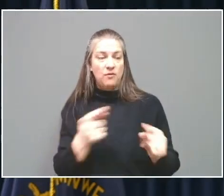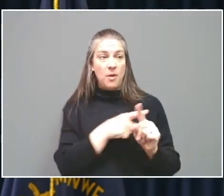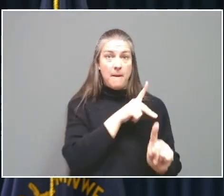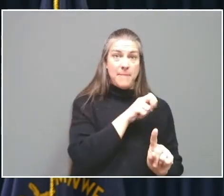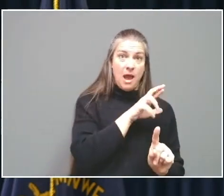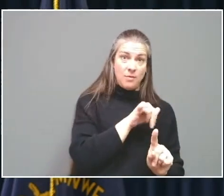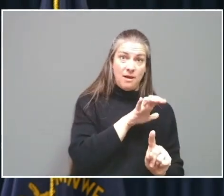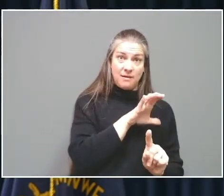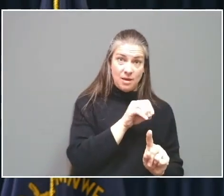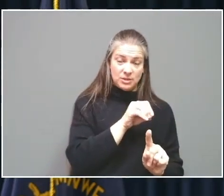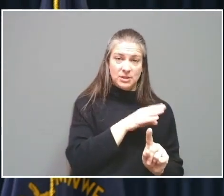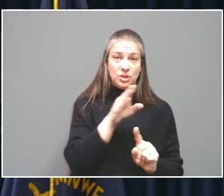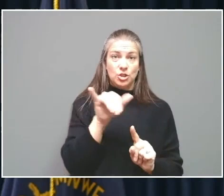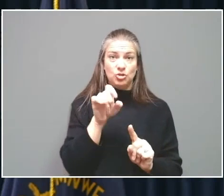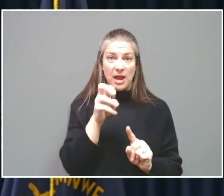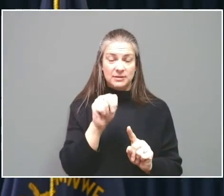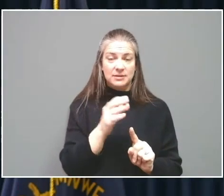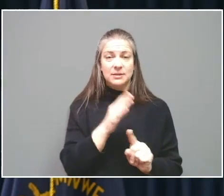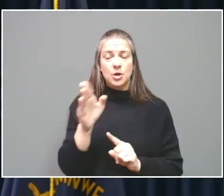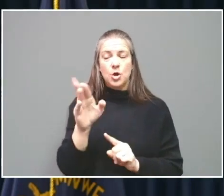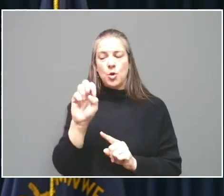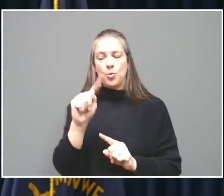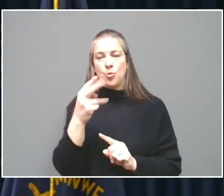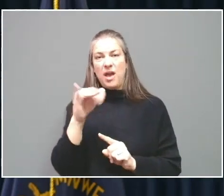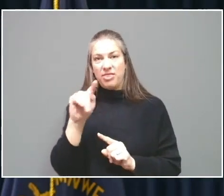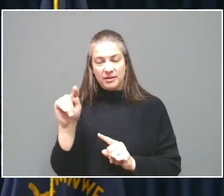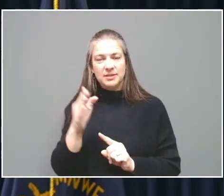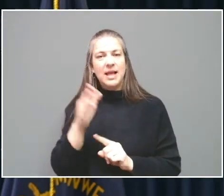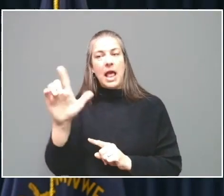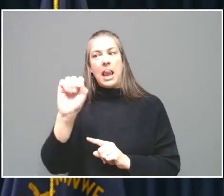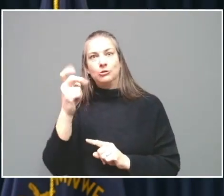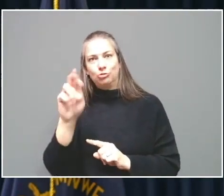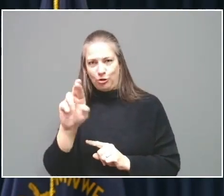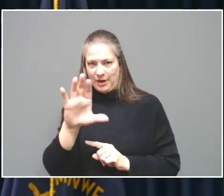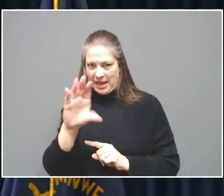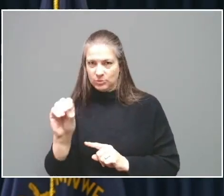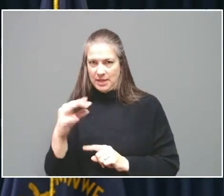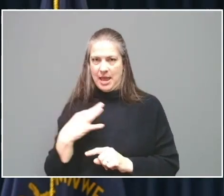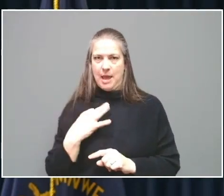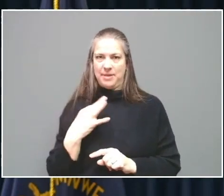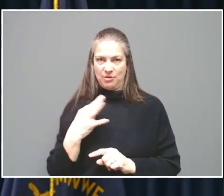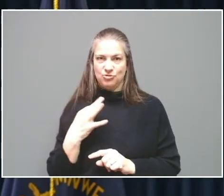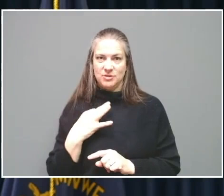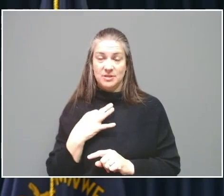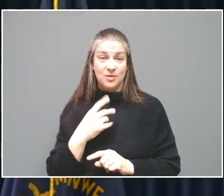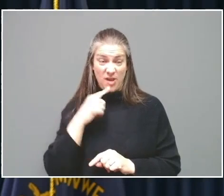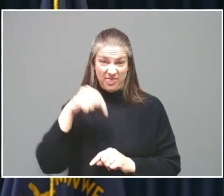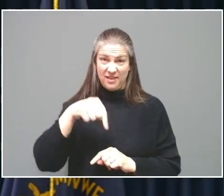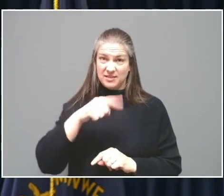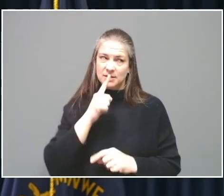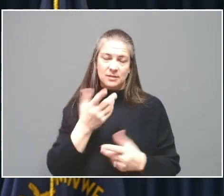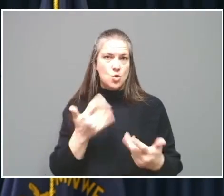city of Jackson, Breathitt County, and newly approved Letcher County applicants are included in it. To my knowledge, this is the fastest that